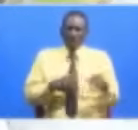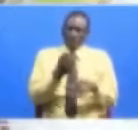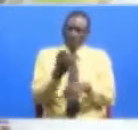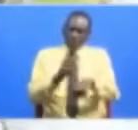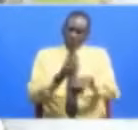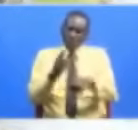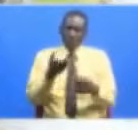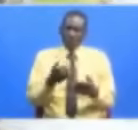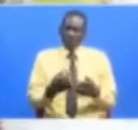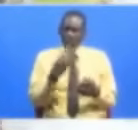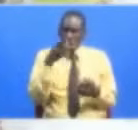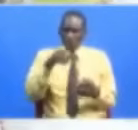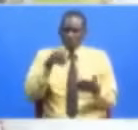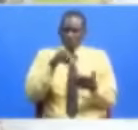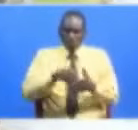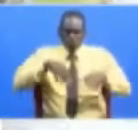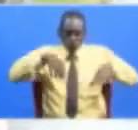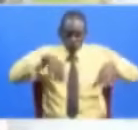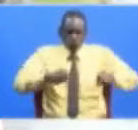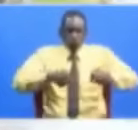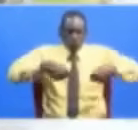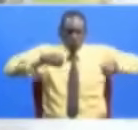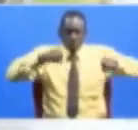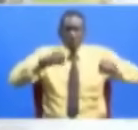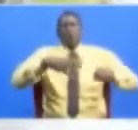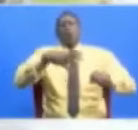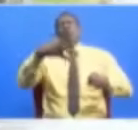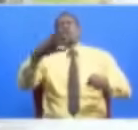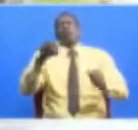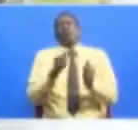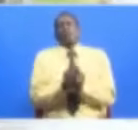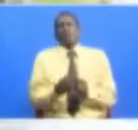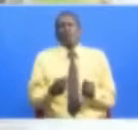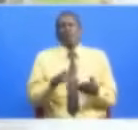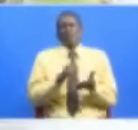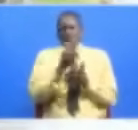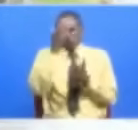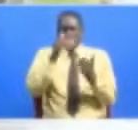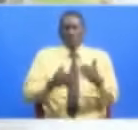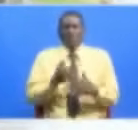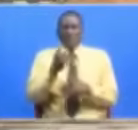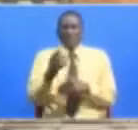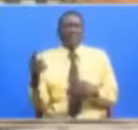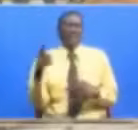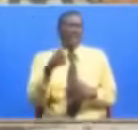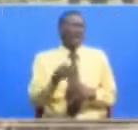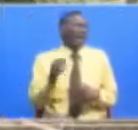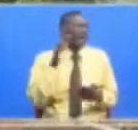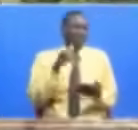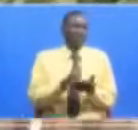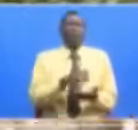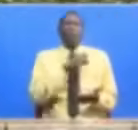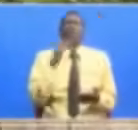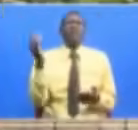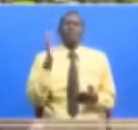few minutes tu nikamwona ashapanda pikipiki akaenda. That's why the following day nikasikia ati aliuawa.